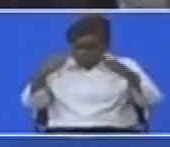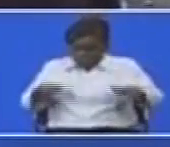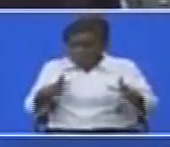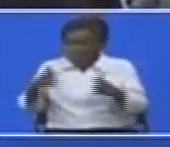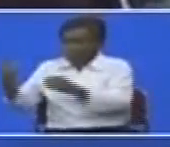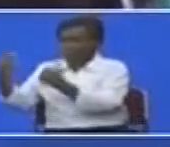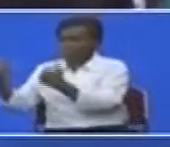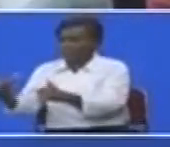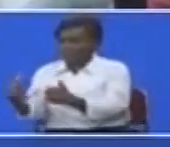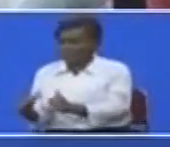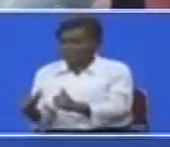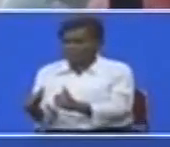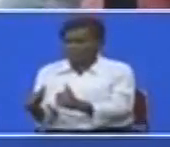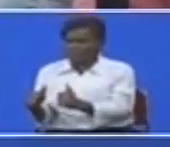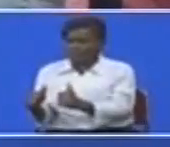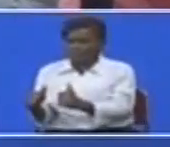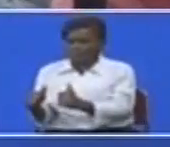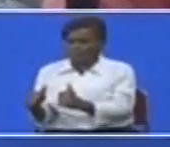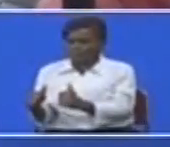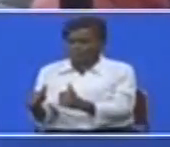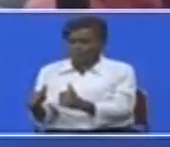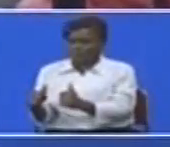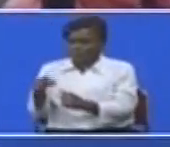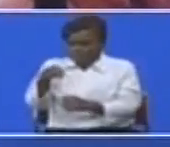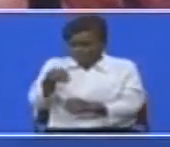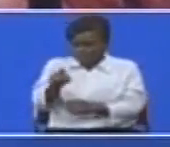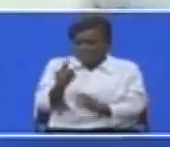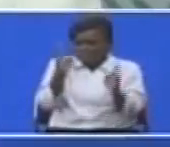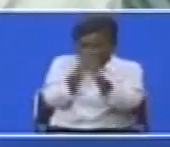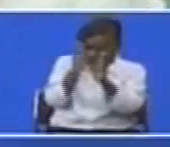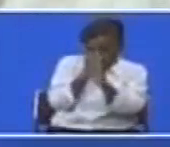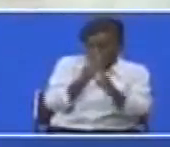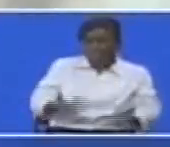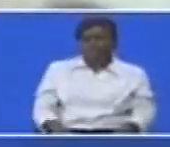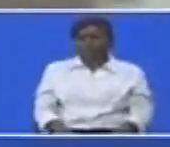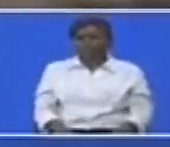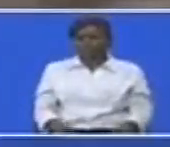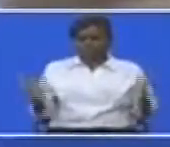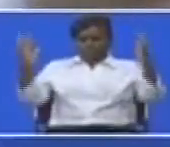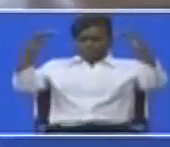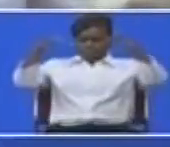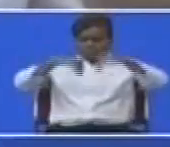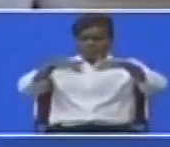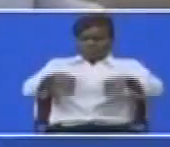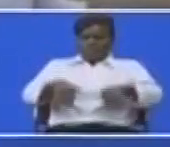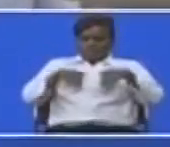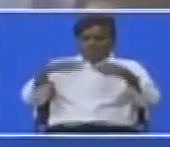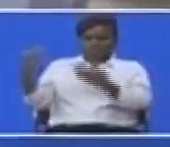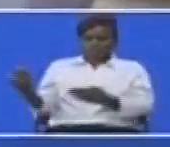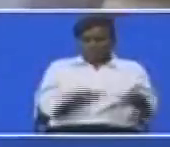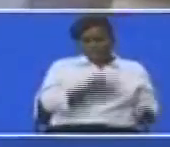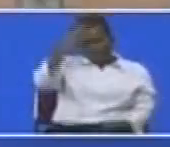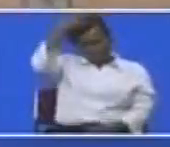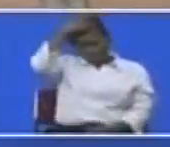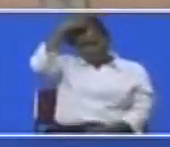fled Central African Republic's capital of Bangui have now sought refuge. They gathered, waiting to receive Pope Francis into